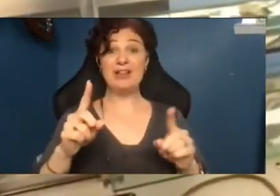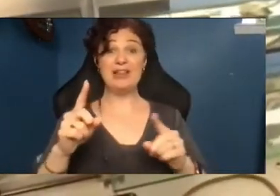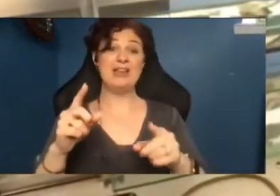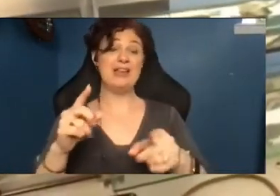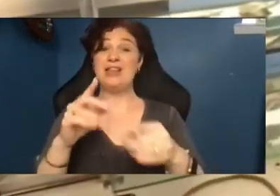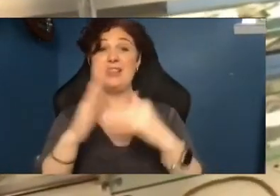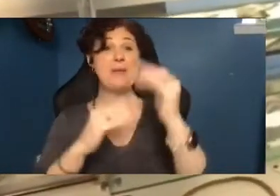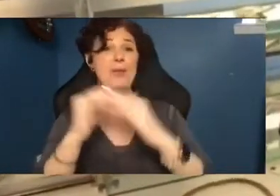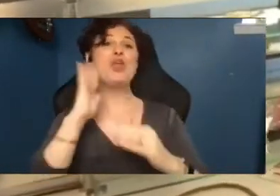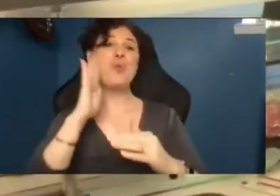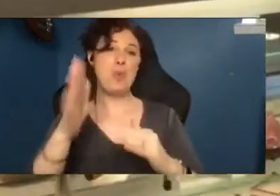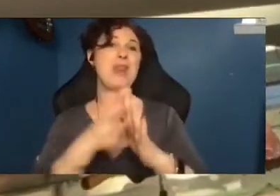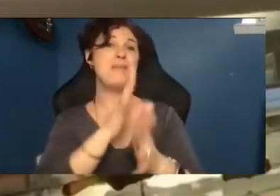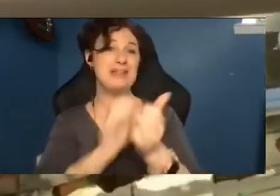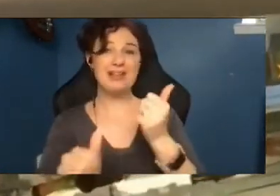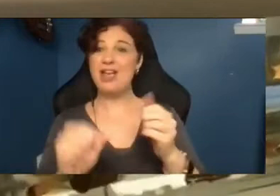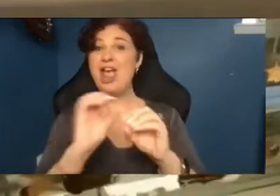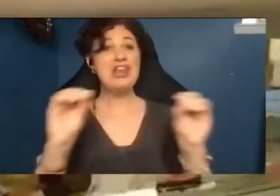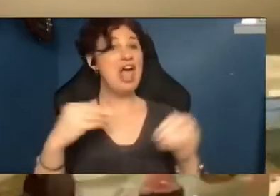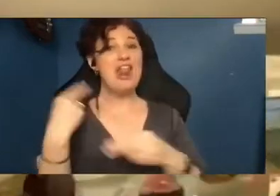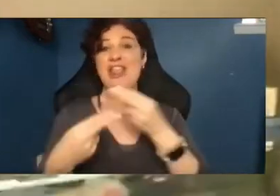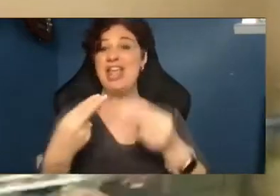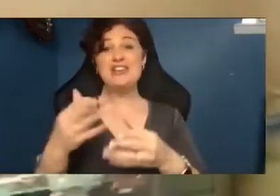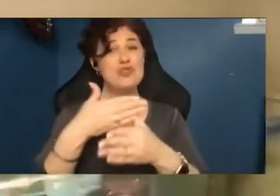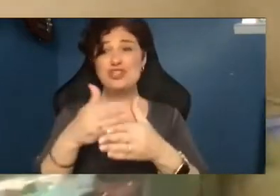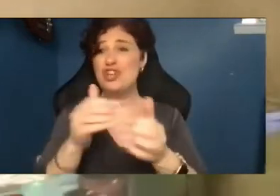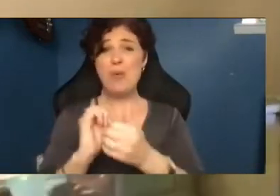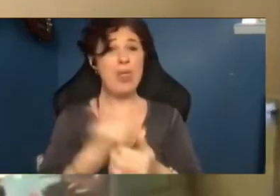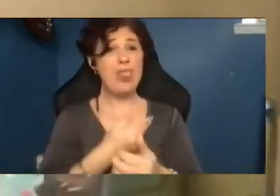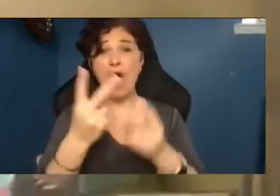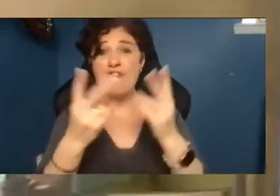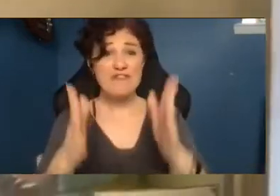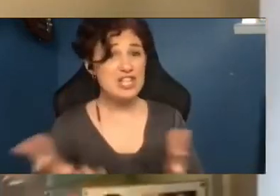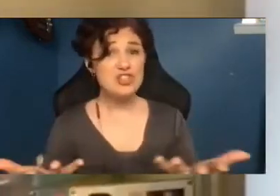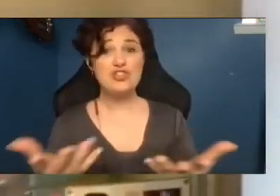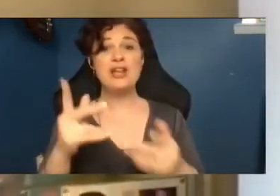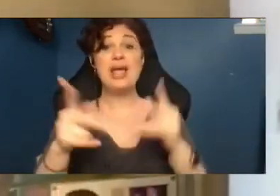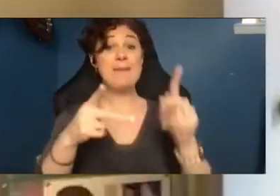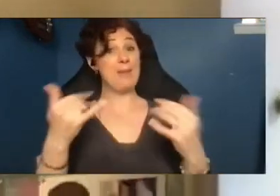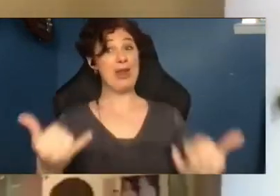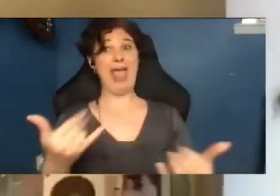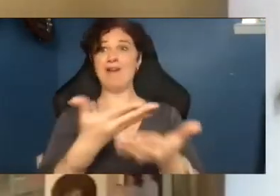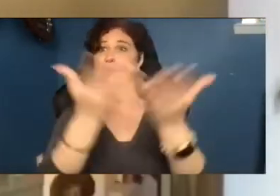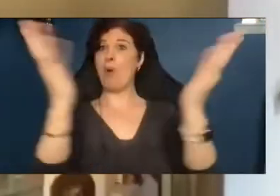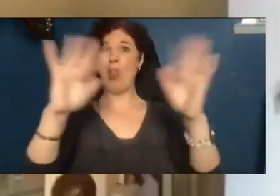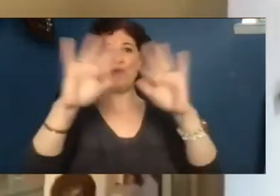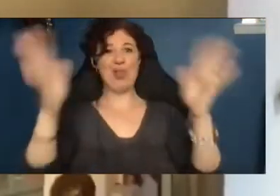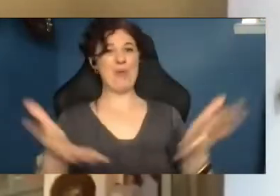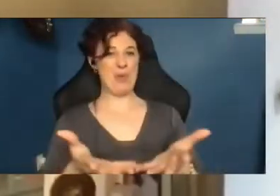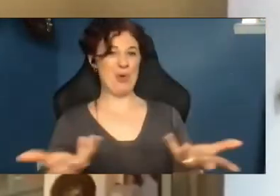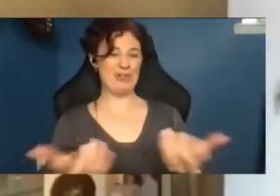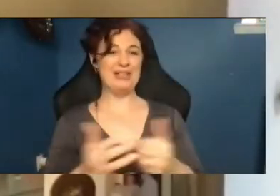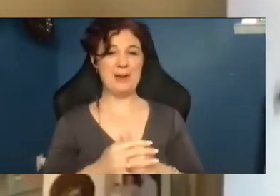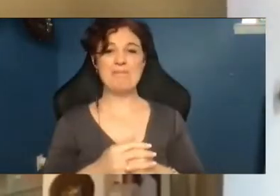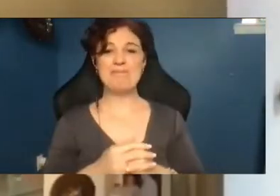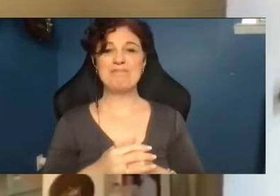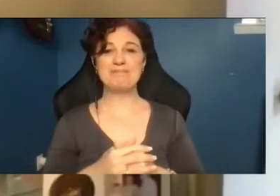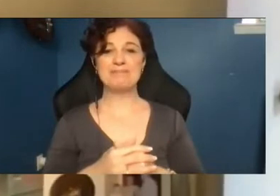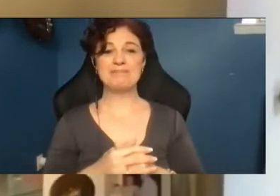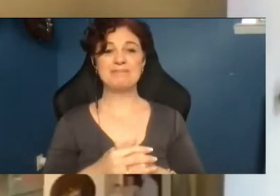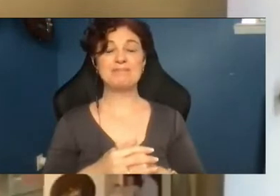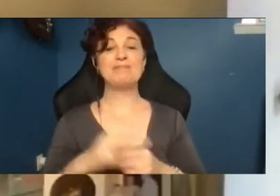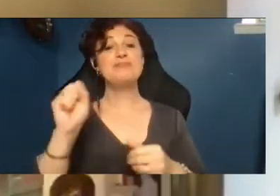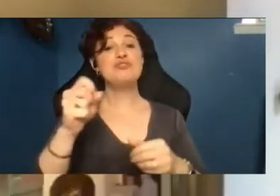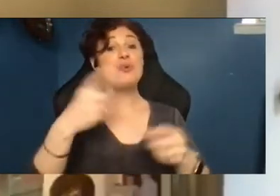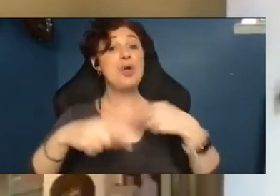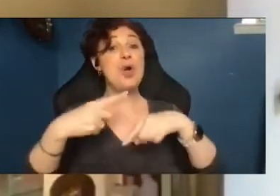been demolished, and none of this history could have been shared with our visitors and with people now from all over the world. Should we go back